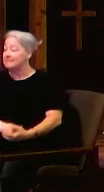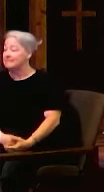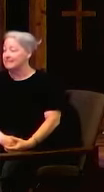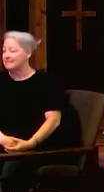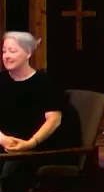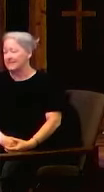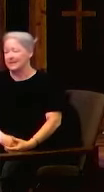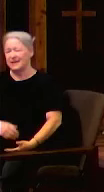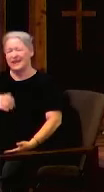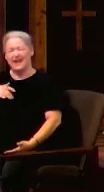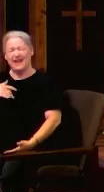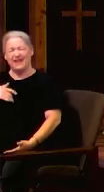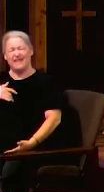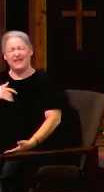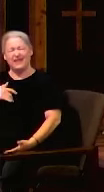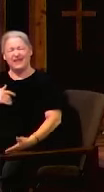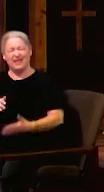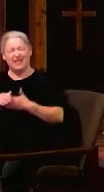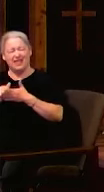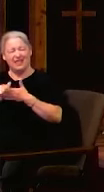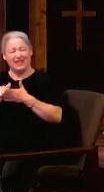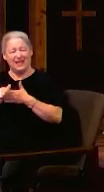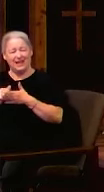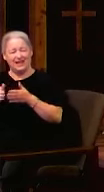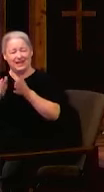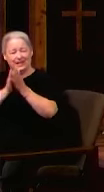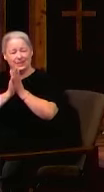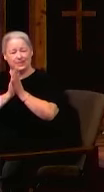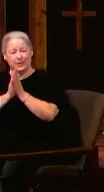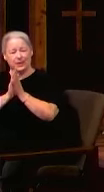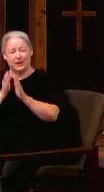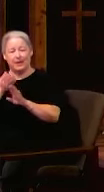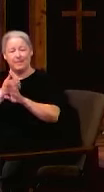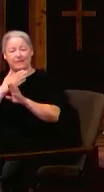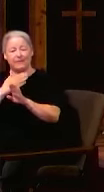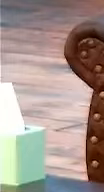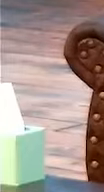I feel led to pray before Miss Shelley gets up here.